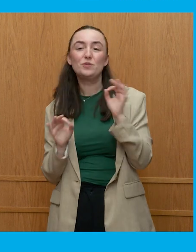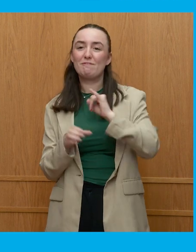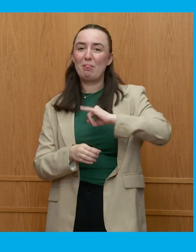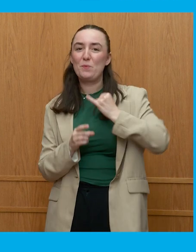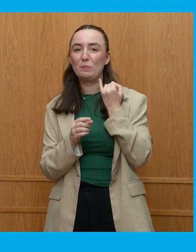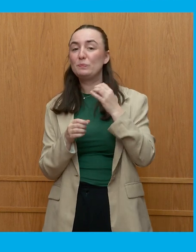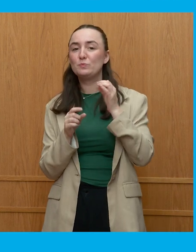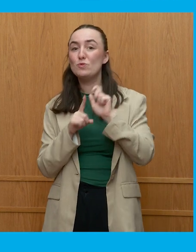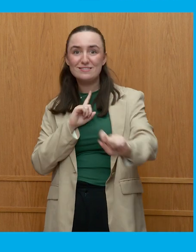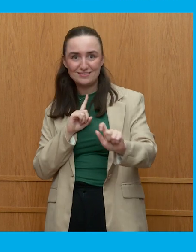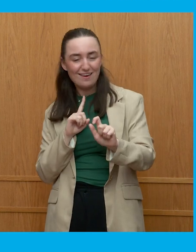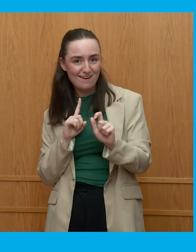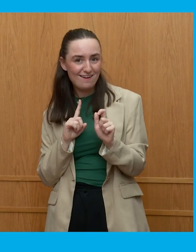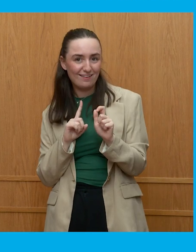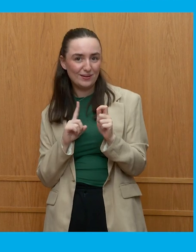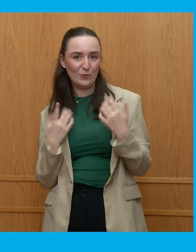last night, over a fine whiskey.